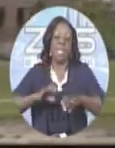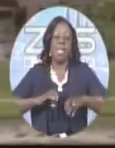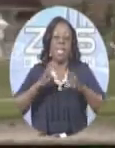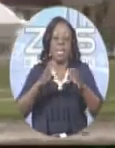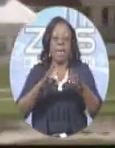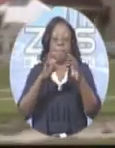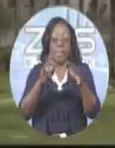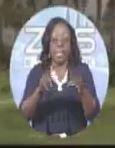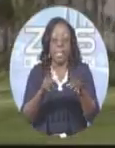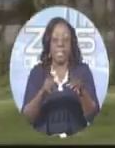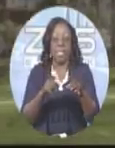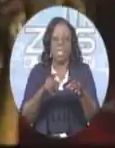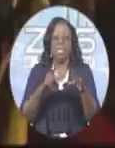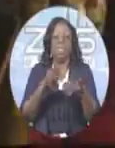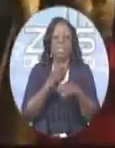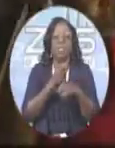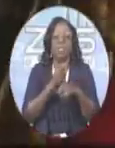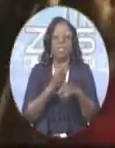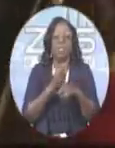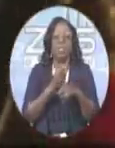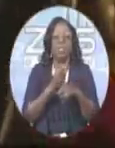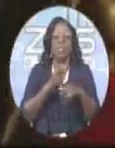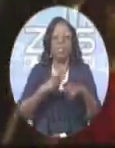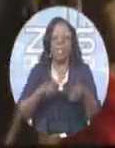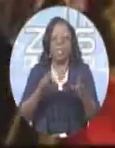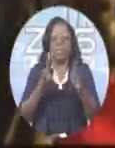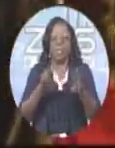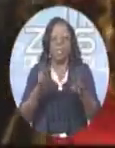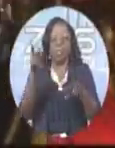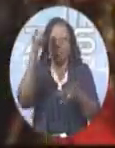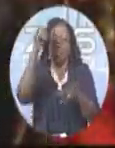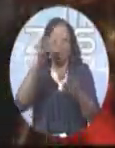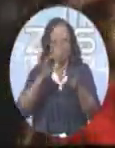campaign-driven effort to prop up the election hopes of the Progressive